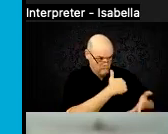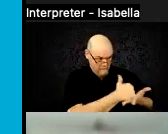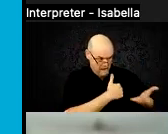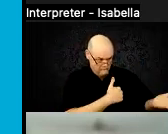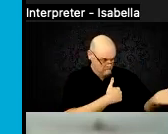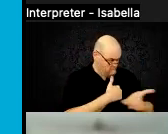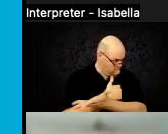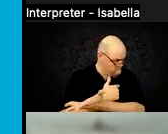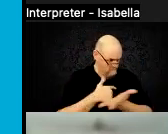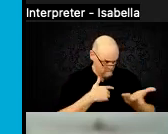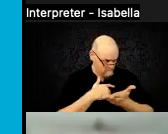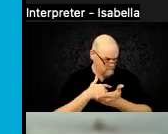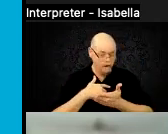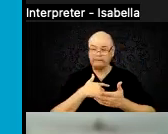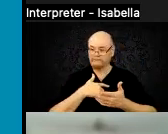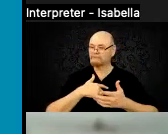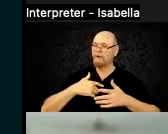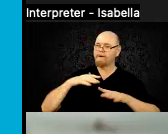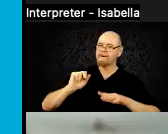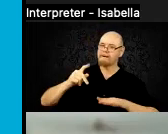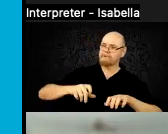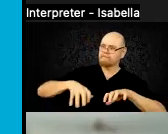that's something that we can help with as well.